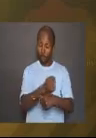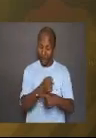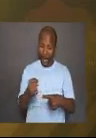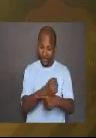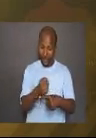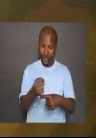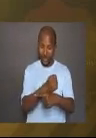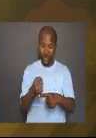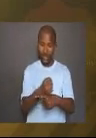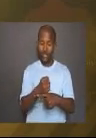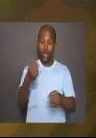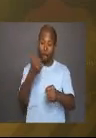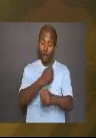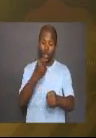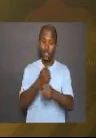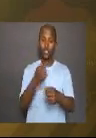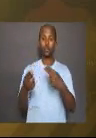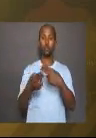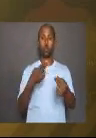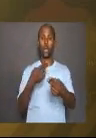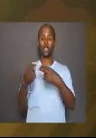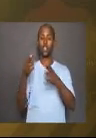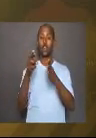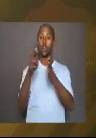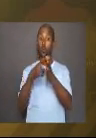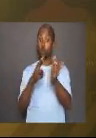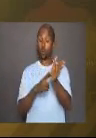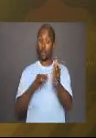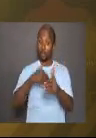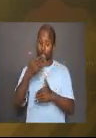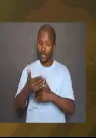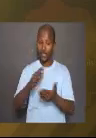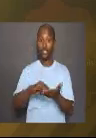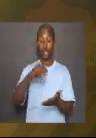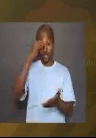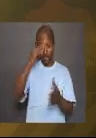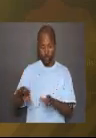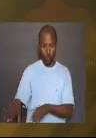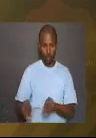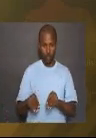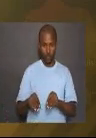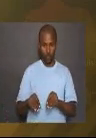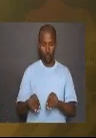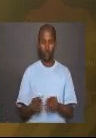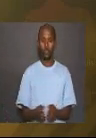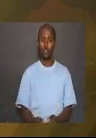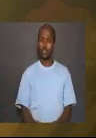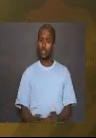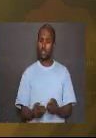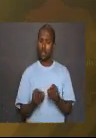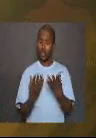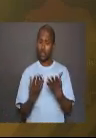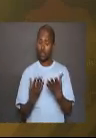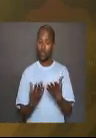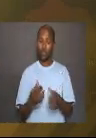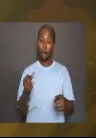practice applying the product rule after the lesson, students. It requires a great